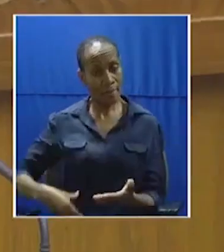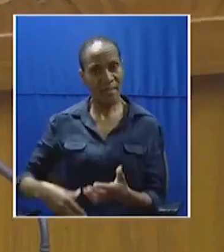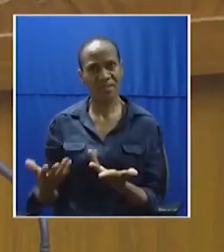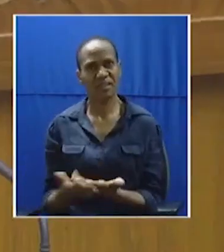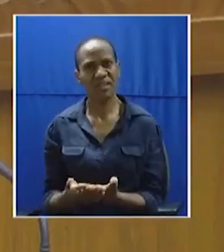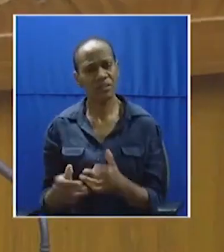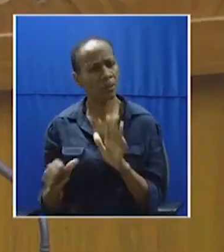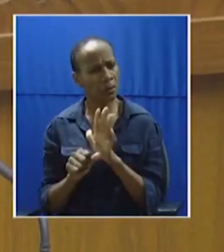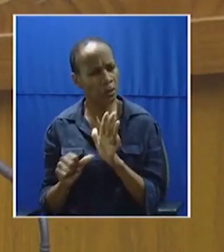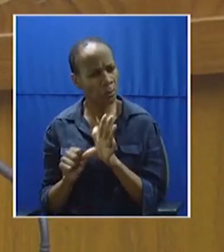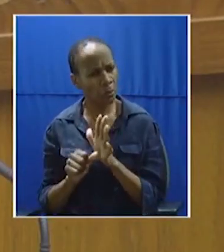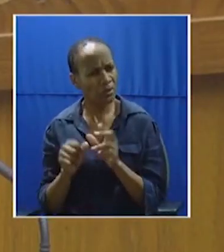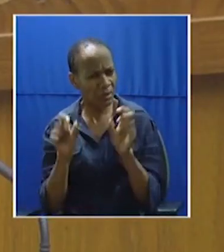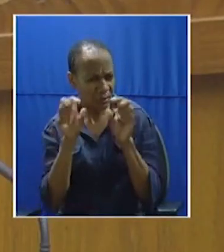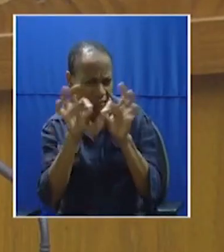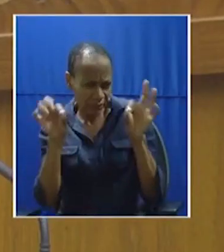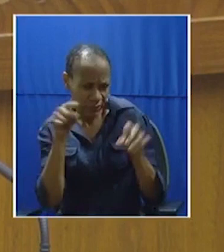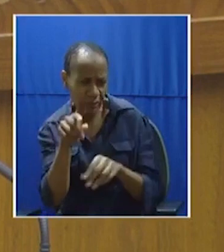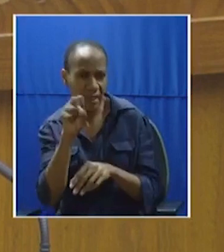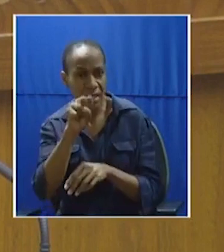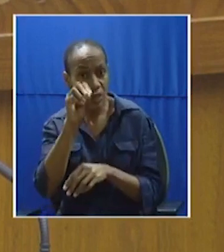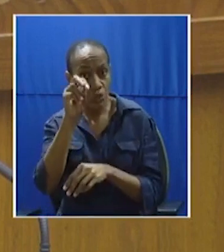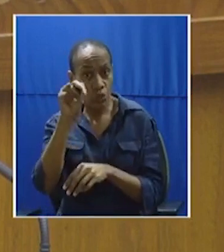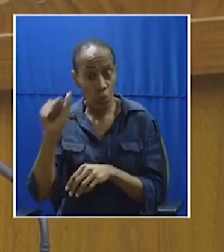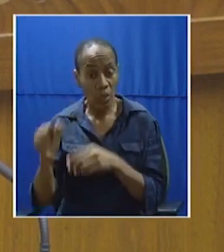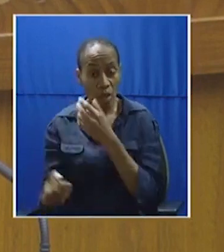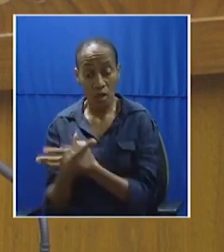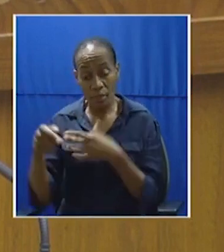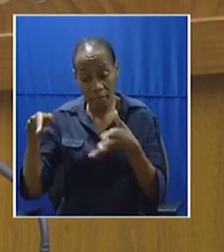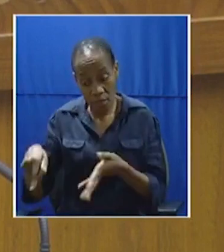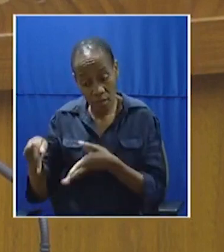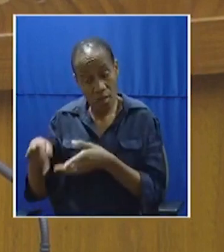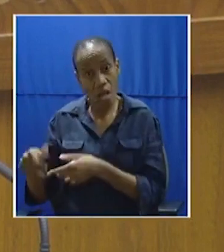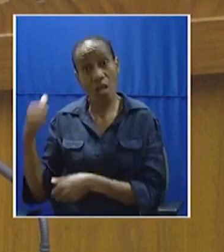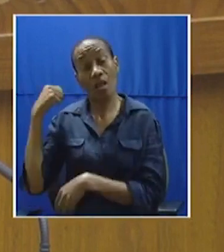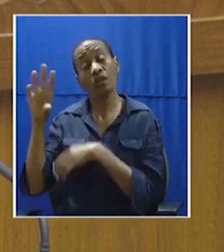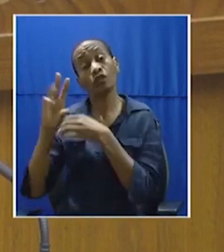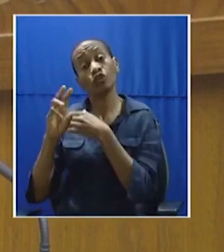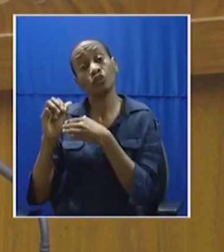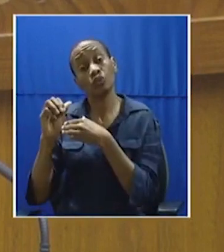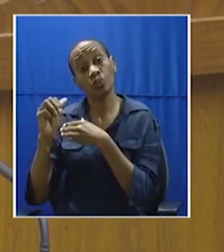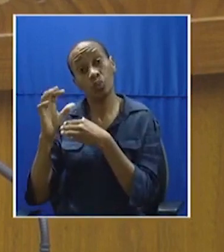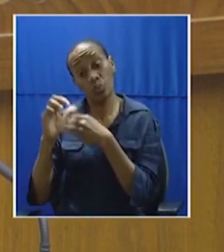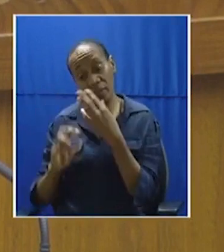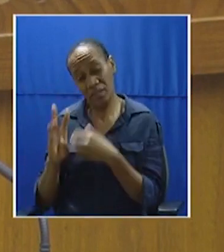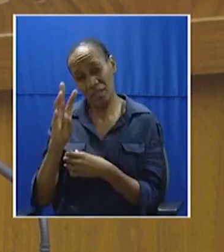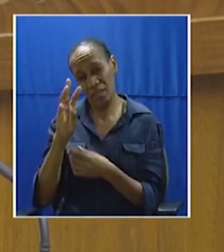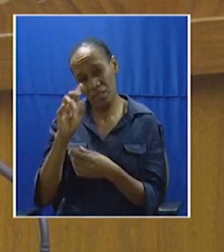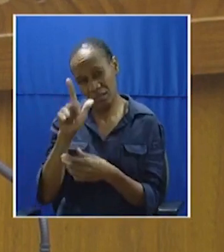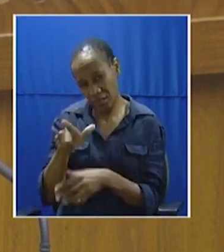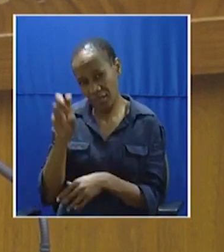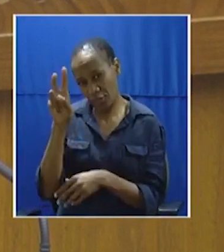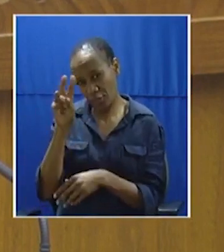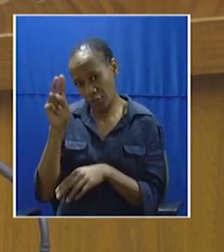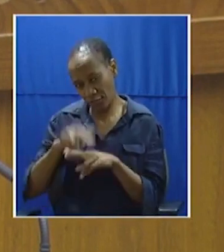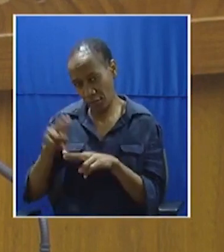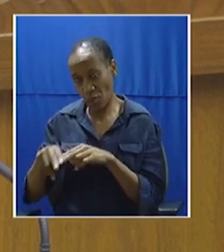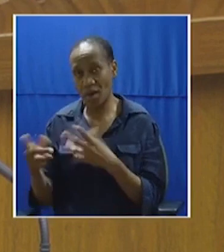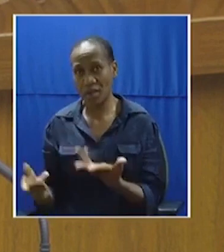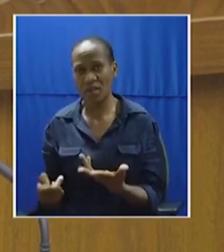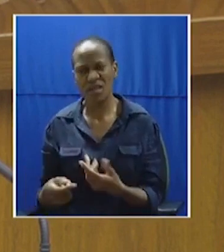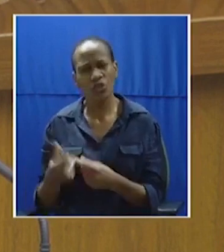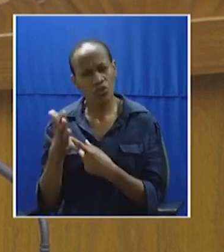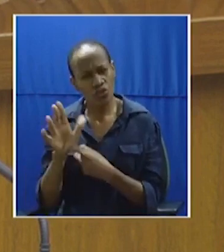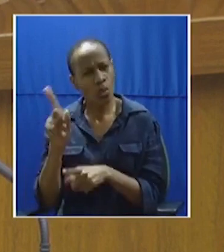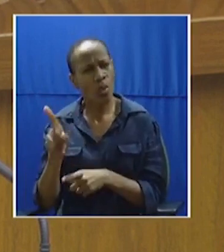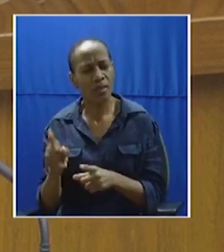part of the state of the nation address delivered here on the 7th of February 2019, lacked originality and made